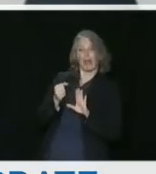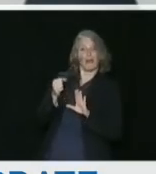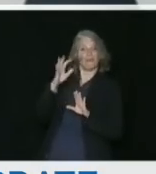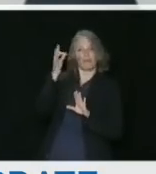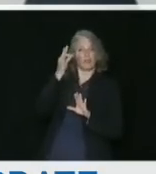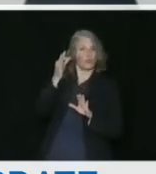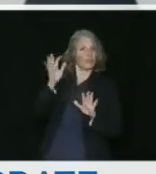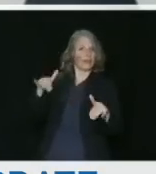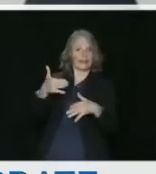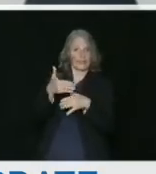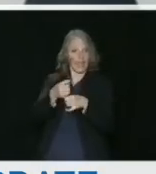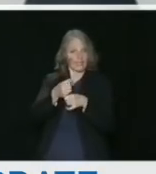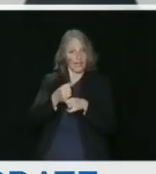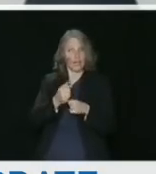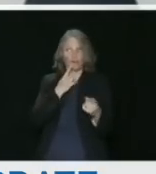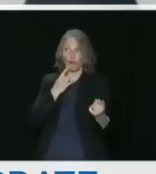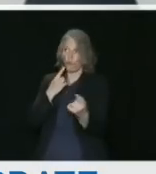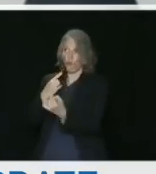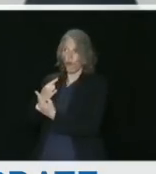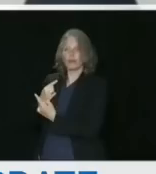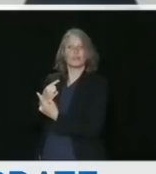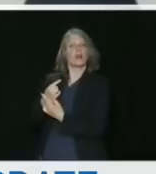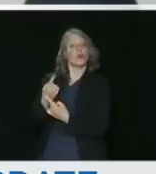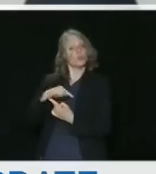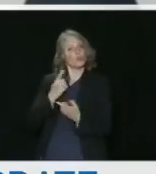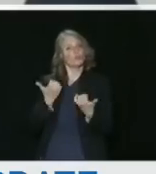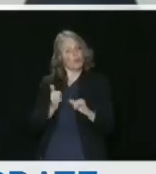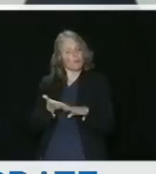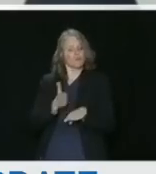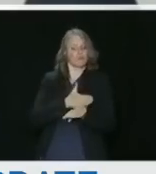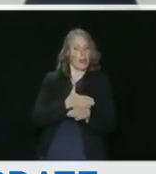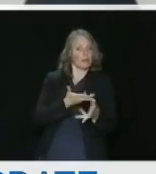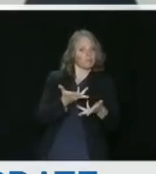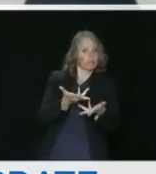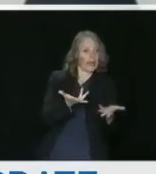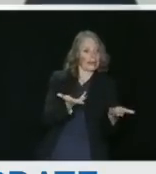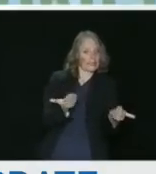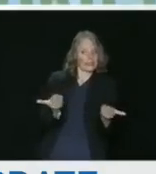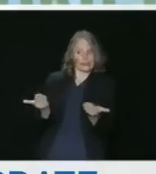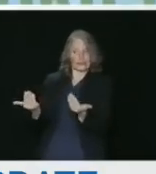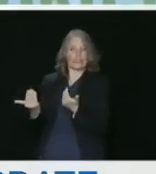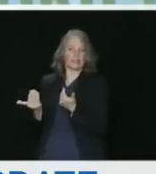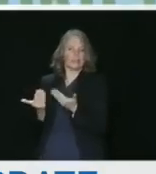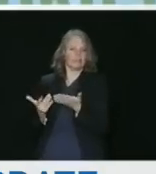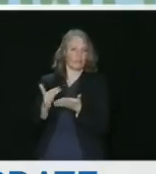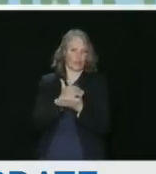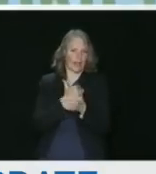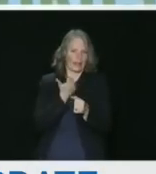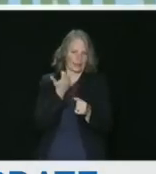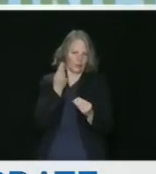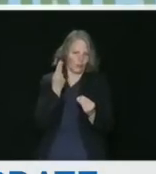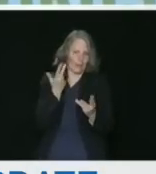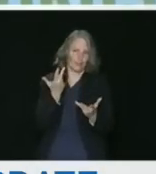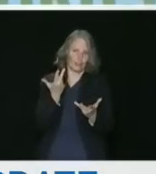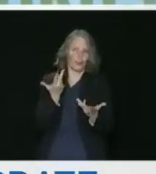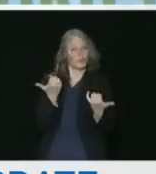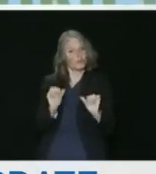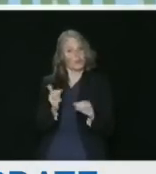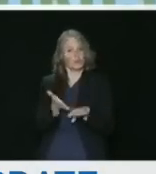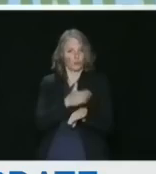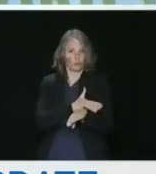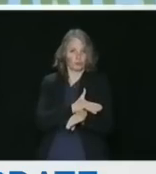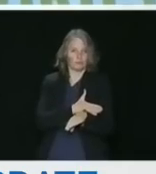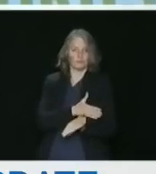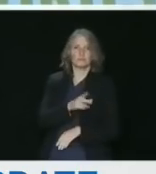the exchange of data, the sharing of data. Just add something, just in